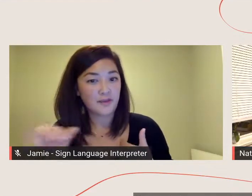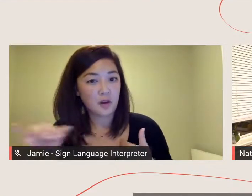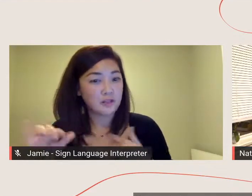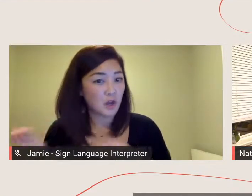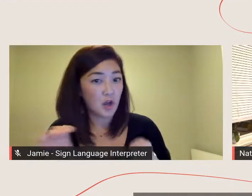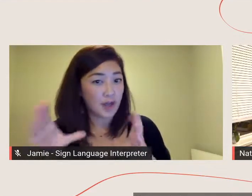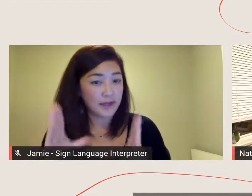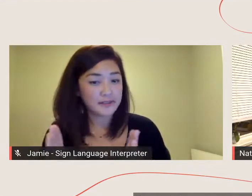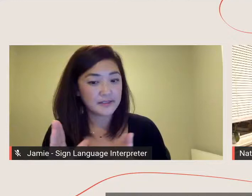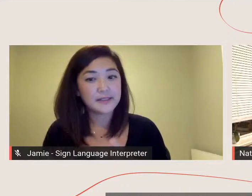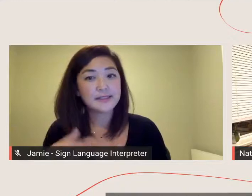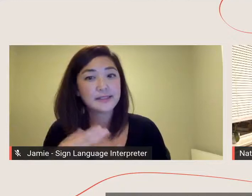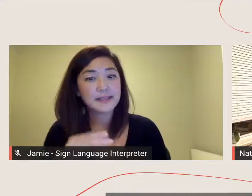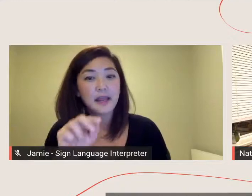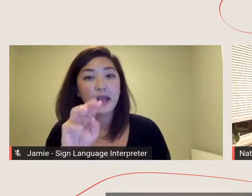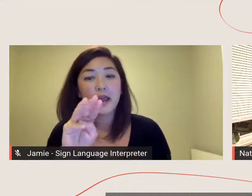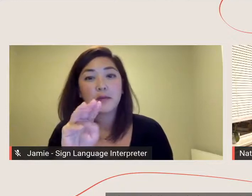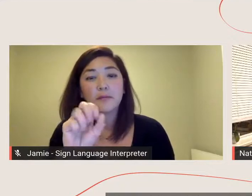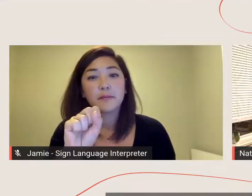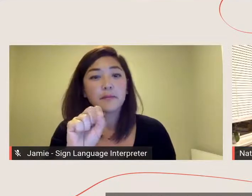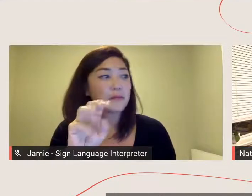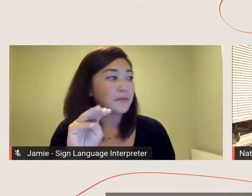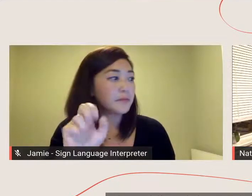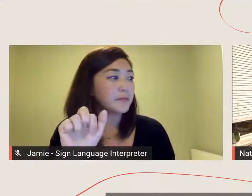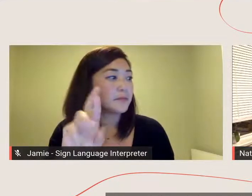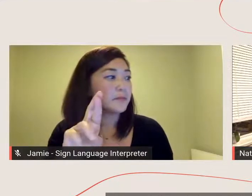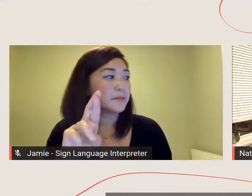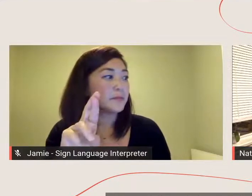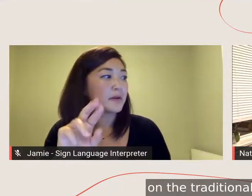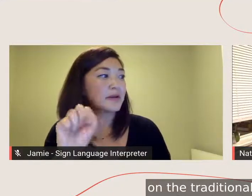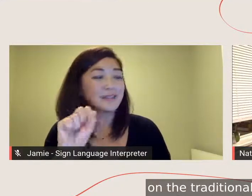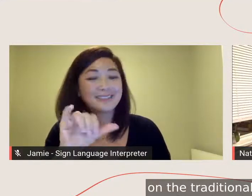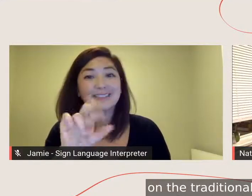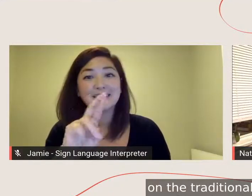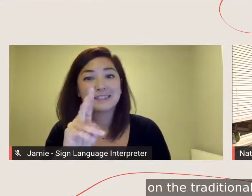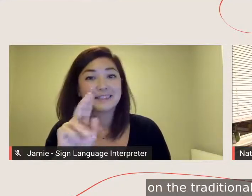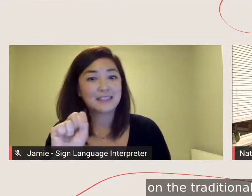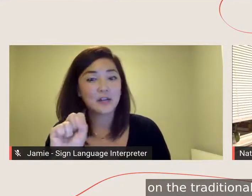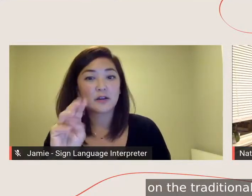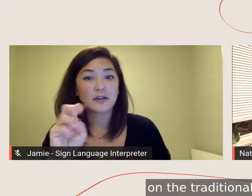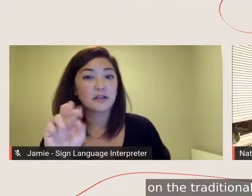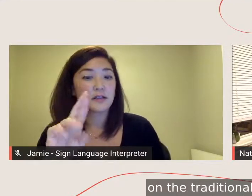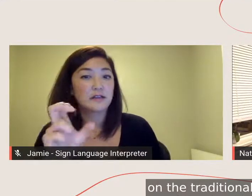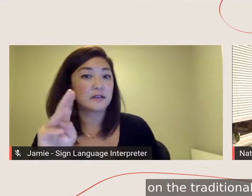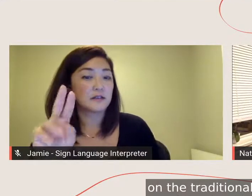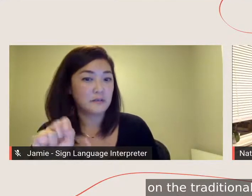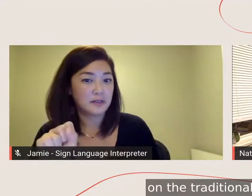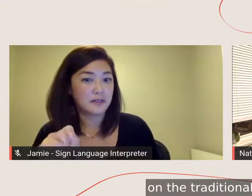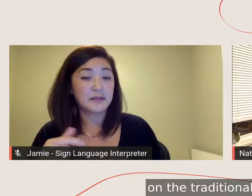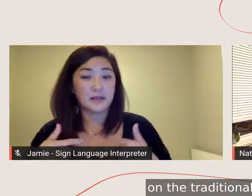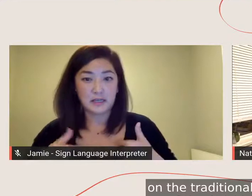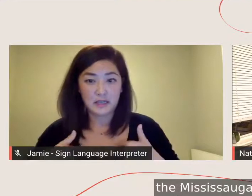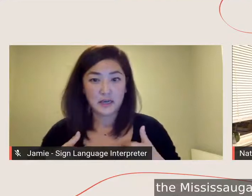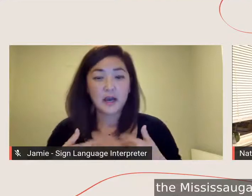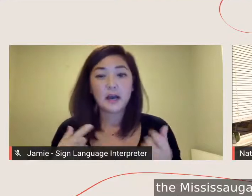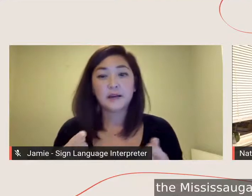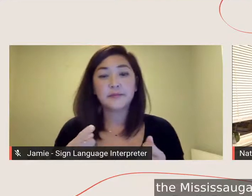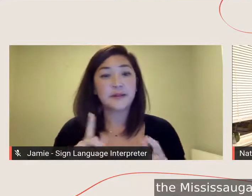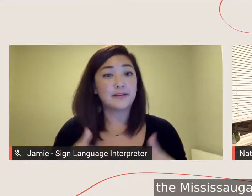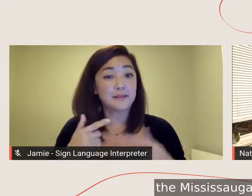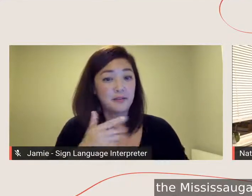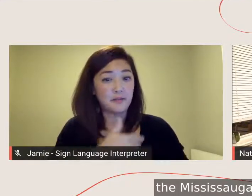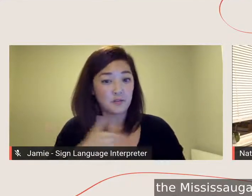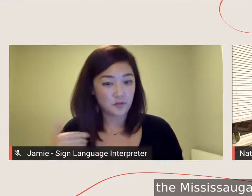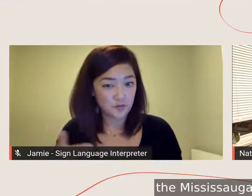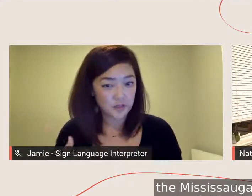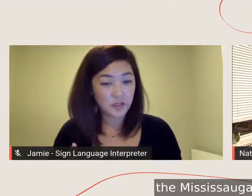I'm joining you from Toronto, where I live, labor, study, and struggle on the traditional territory of the Anishinaabe, the Mississaugas of the